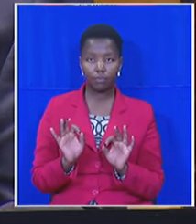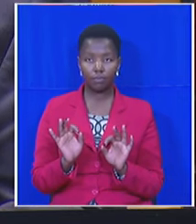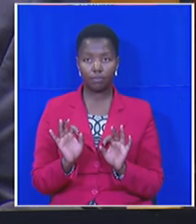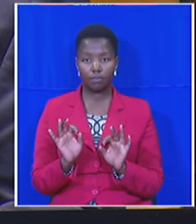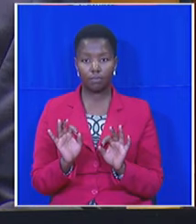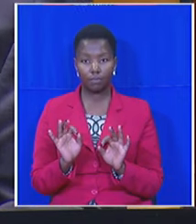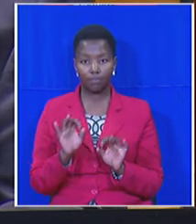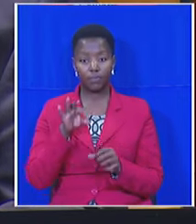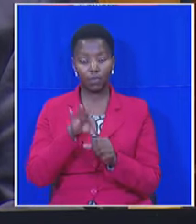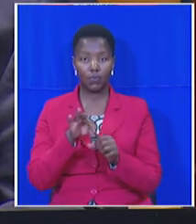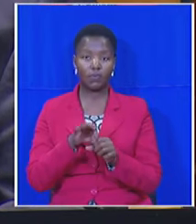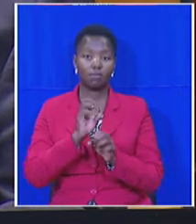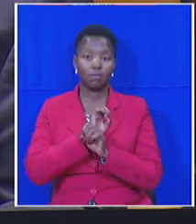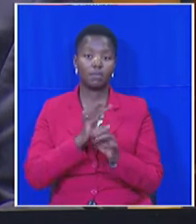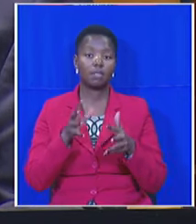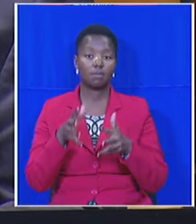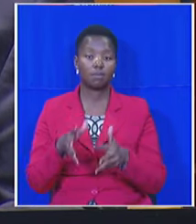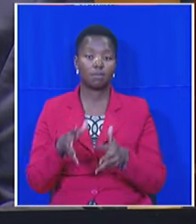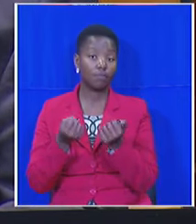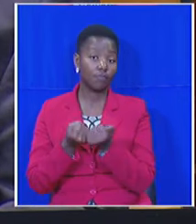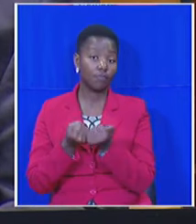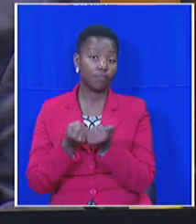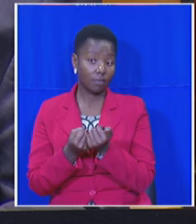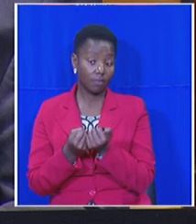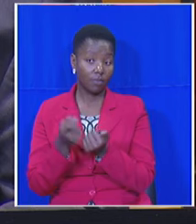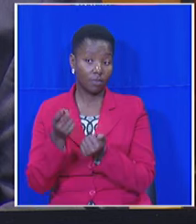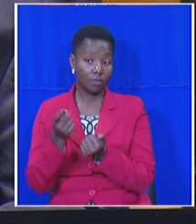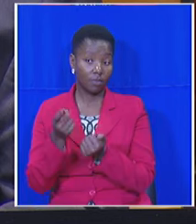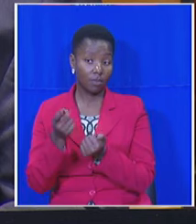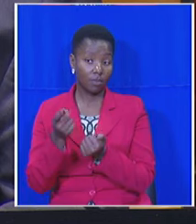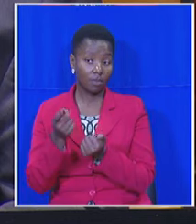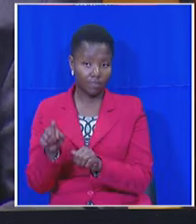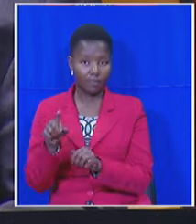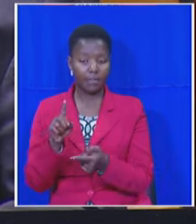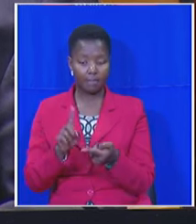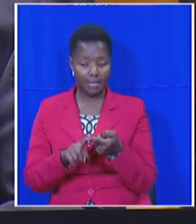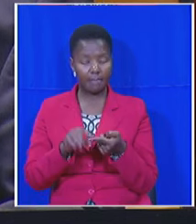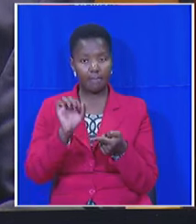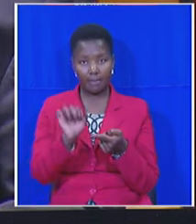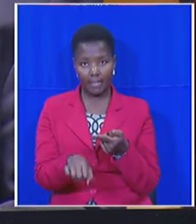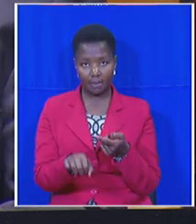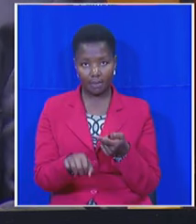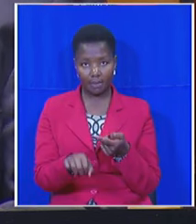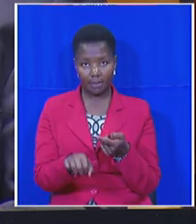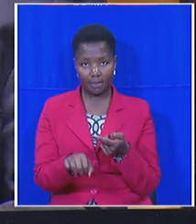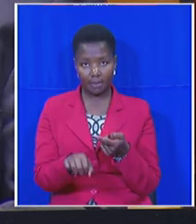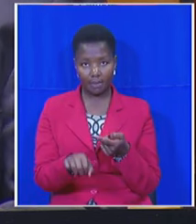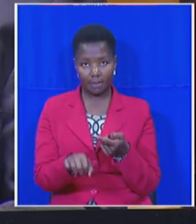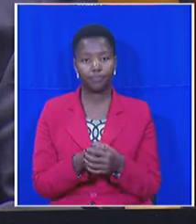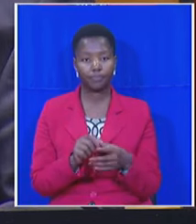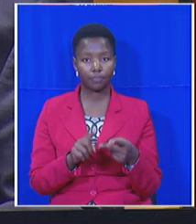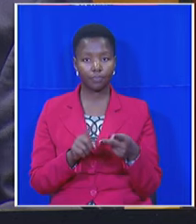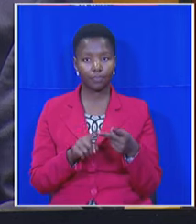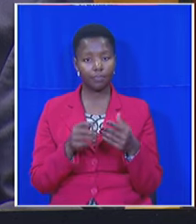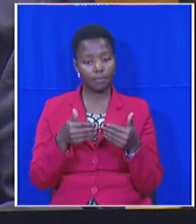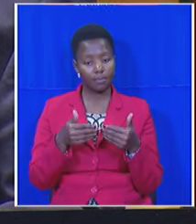Okay. Voting will now commence. Those in favor of the vote being agreed to should press the yes button. Those